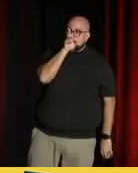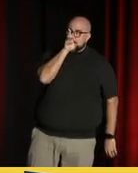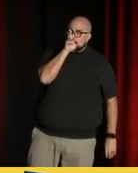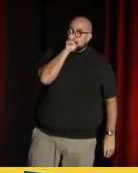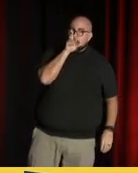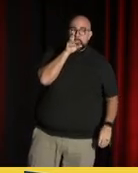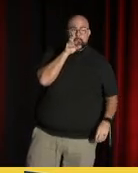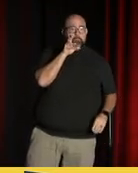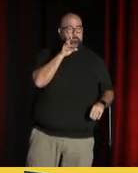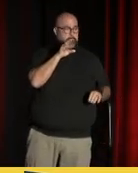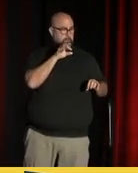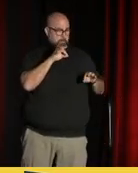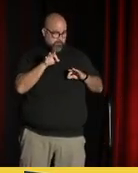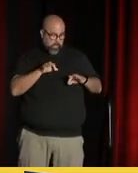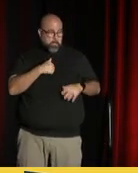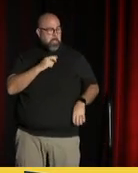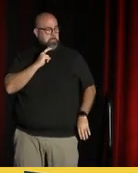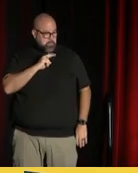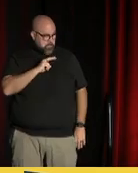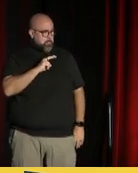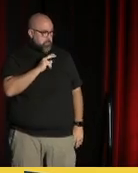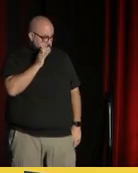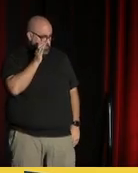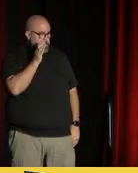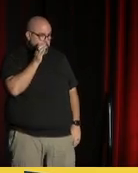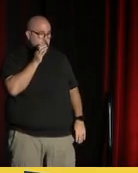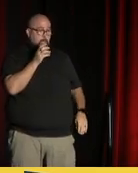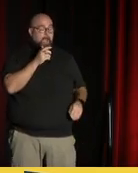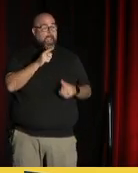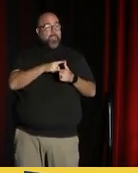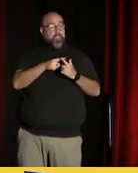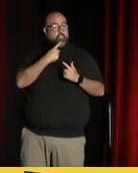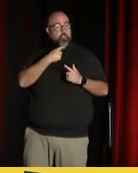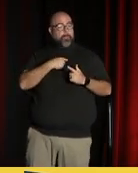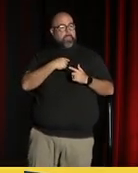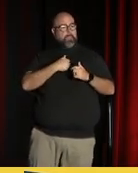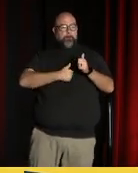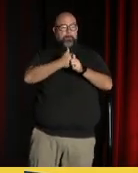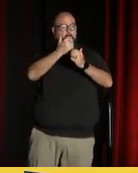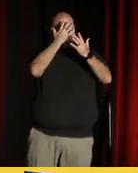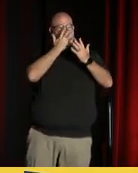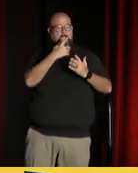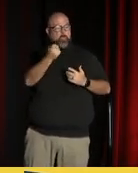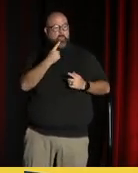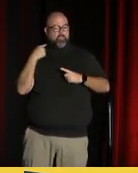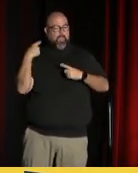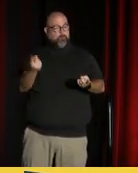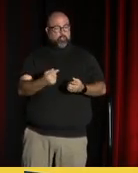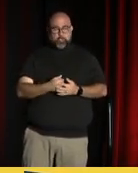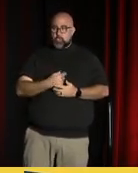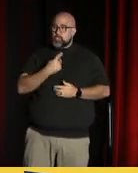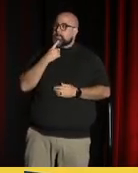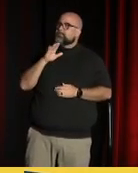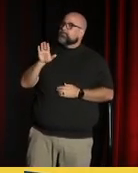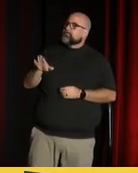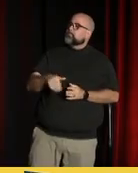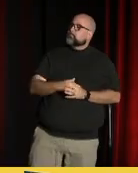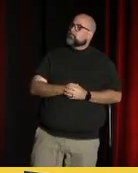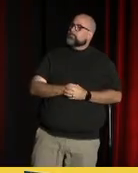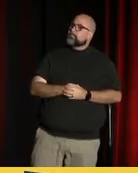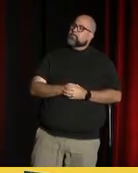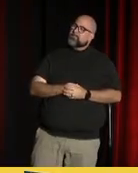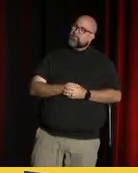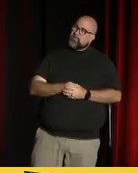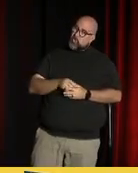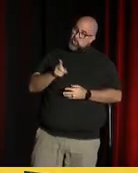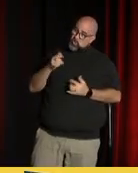then she told me what that meant. And then she said to me the saddest question I've ever been asked. She said,